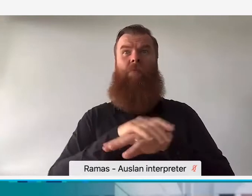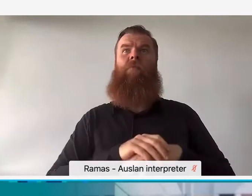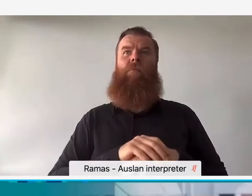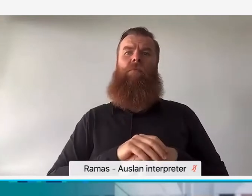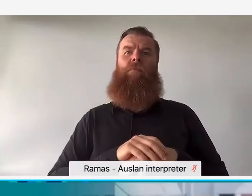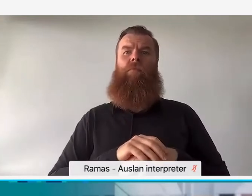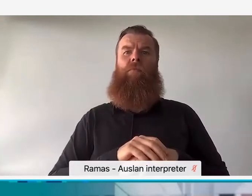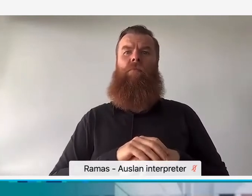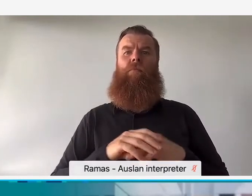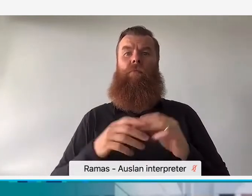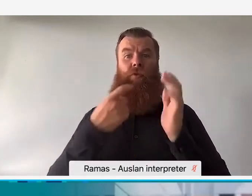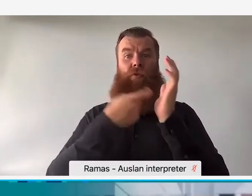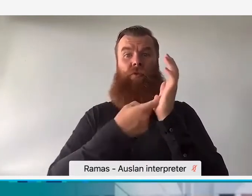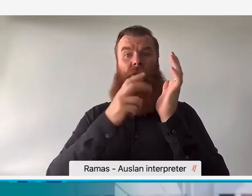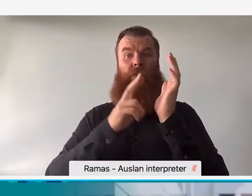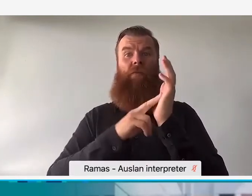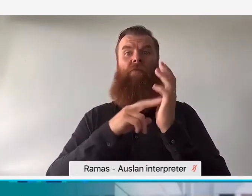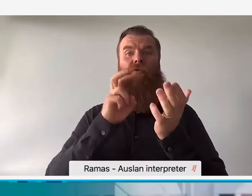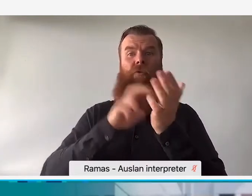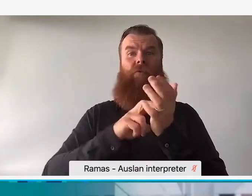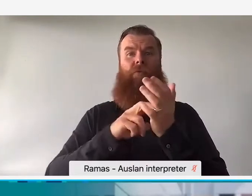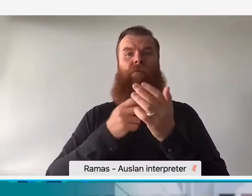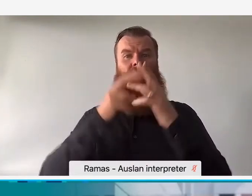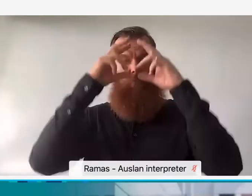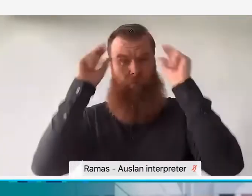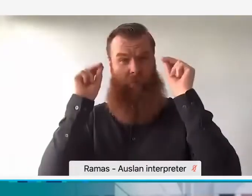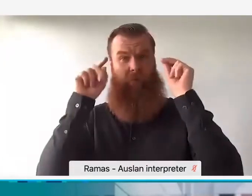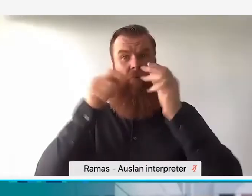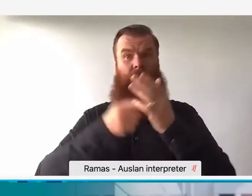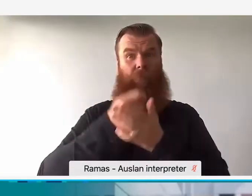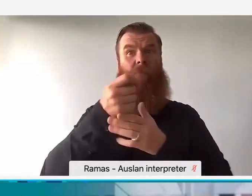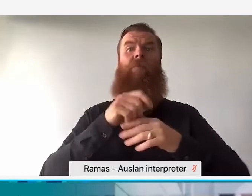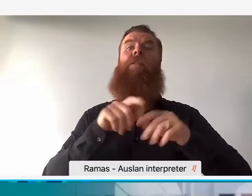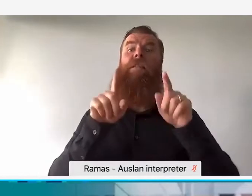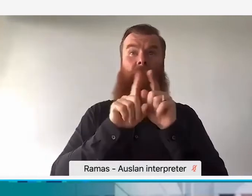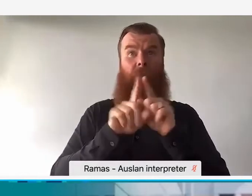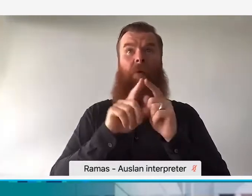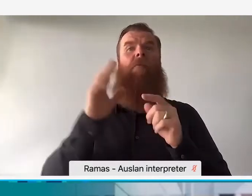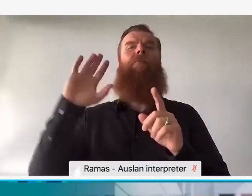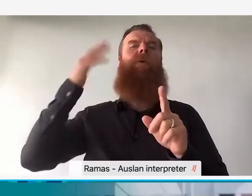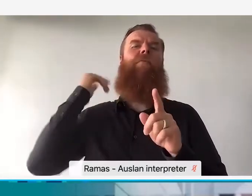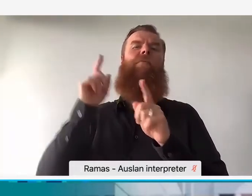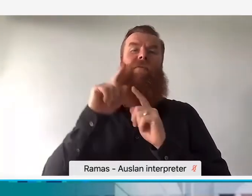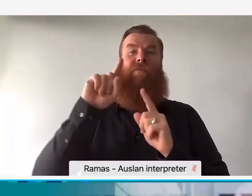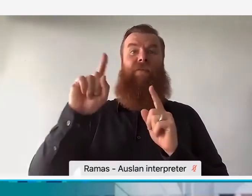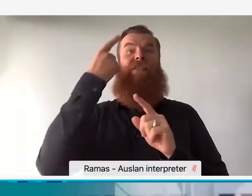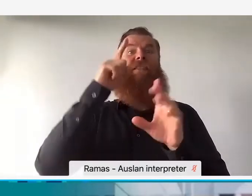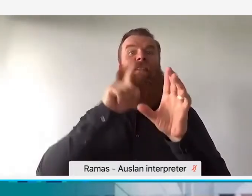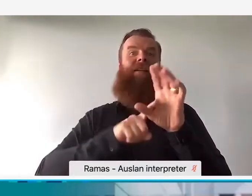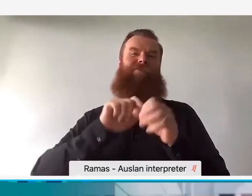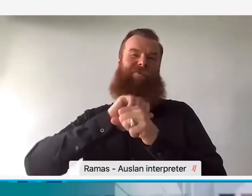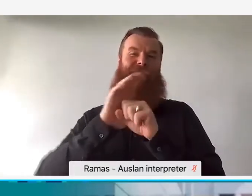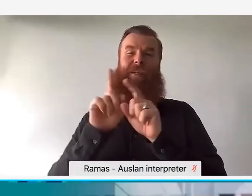earlier. This is similar to the aged care retention bonus that was rolled out during the first year of the COVID pandemic.